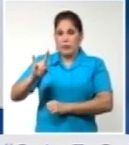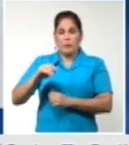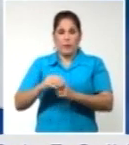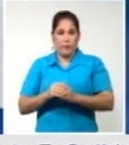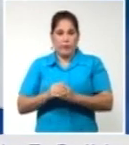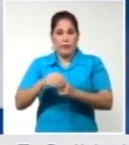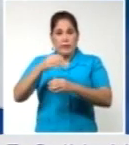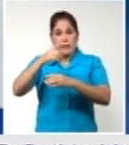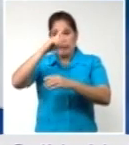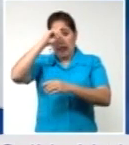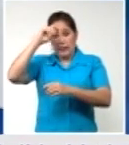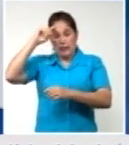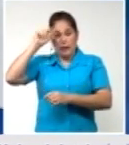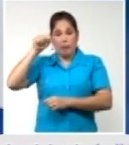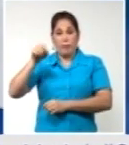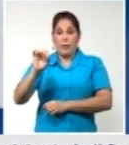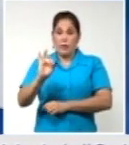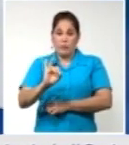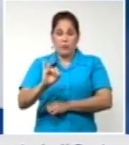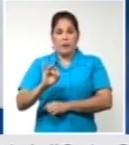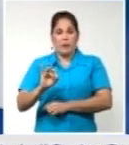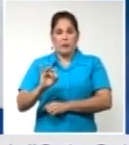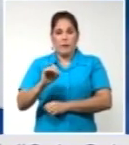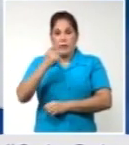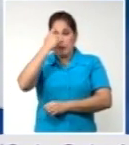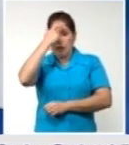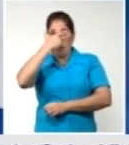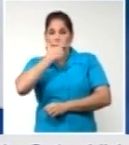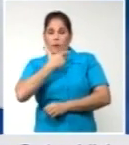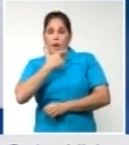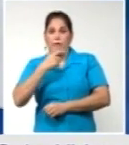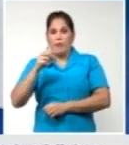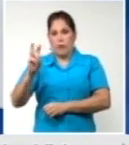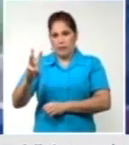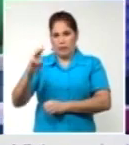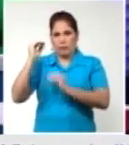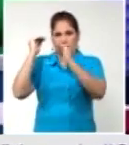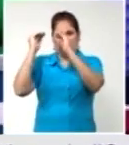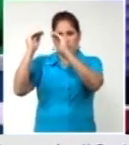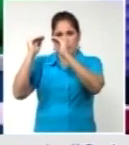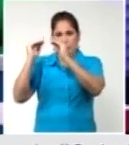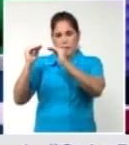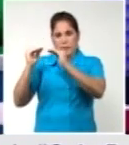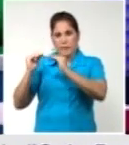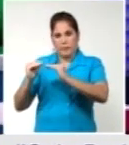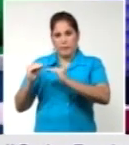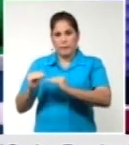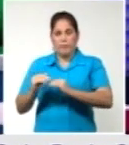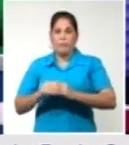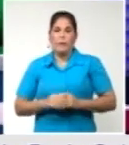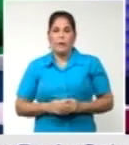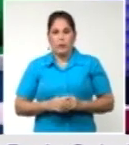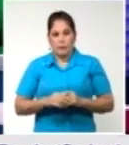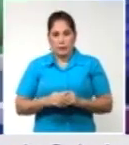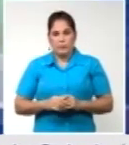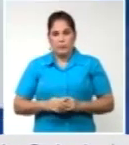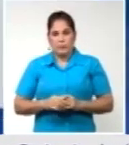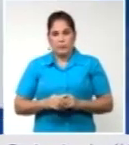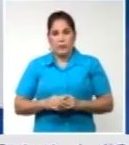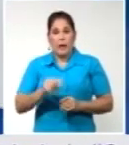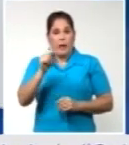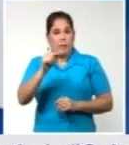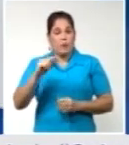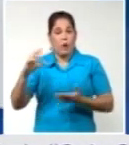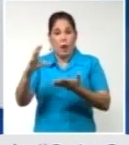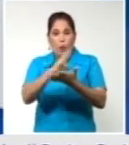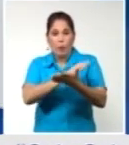Artemisa, 7 to Sancti Spiritus, and 3 to Ciego de Ávila. The 11 cases from Pinar